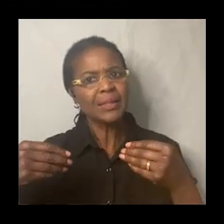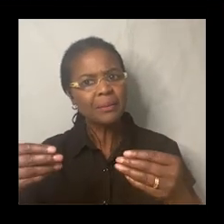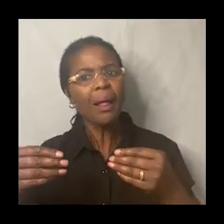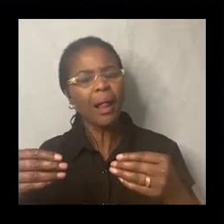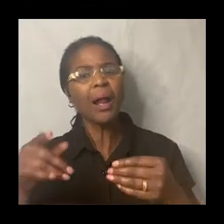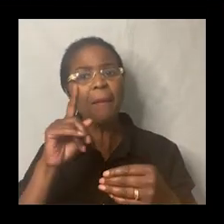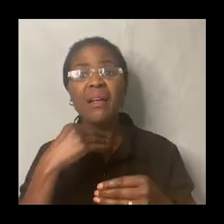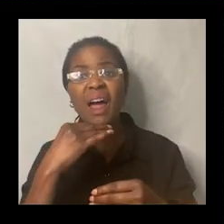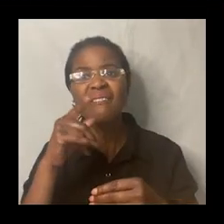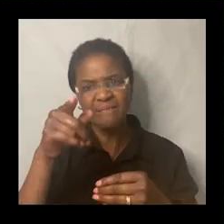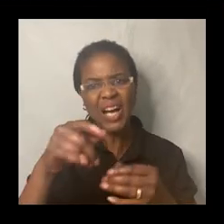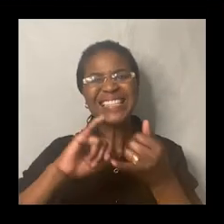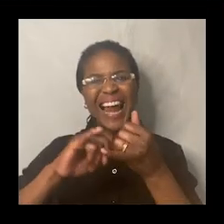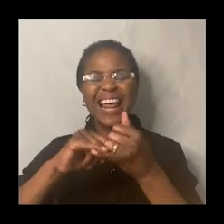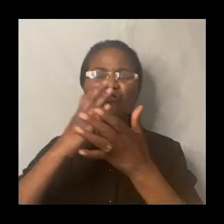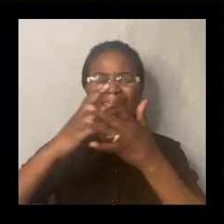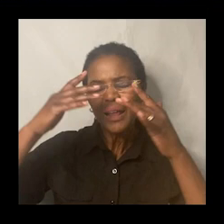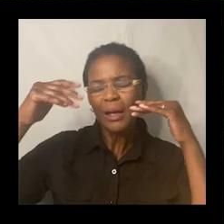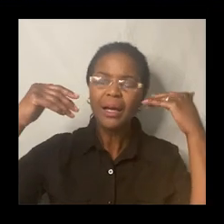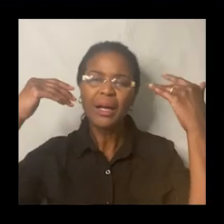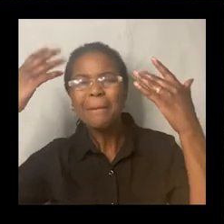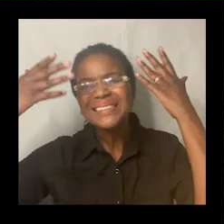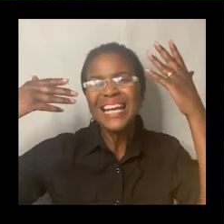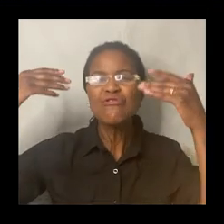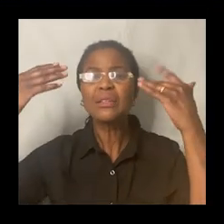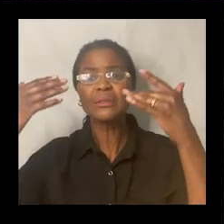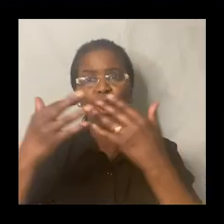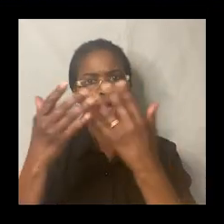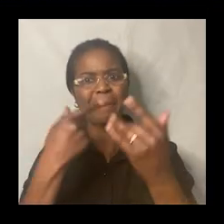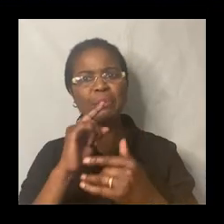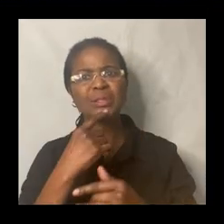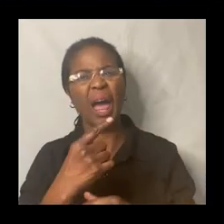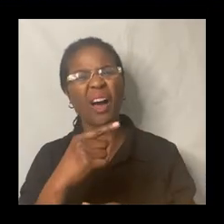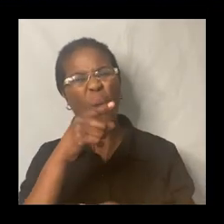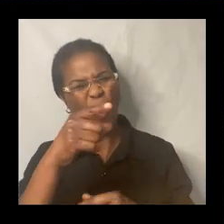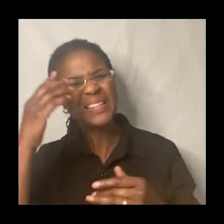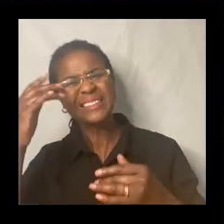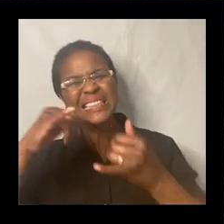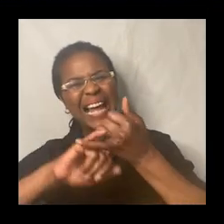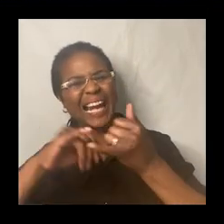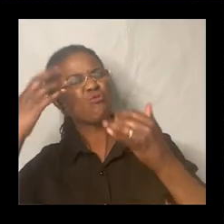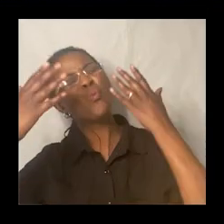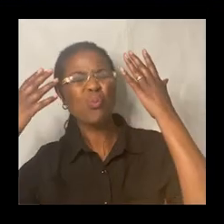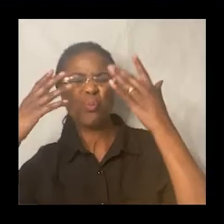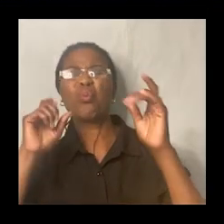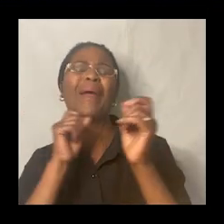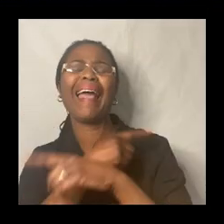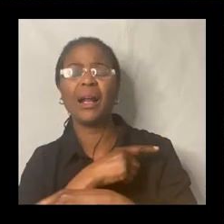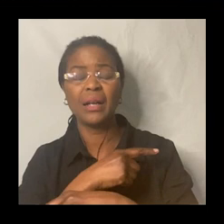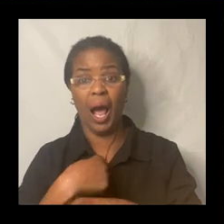mysterious? But actually, and often people say to me, that Skellig, he's weird, isn't he? And I say, well, but what about you? Aren't